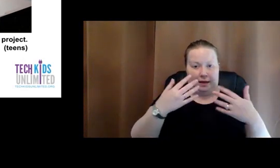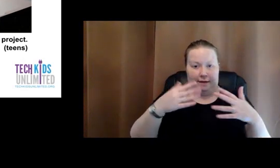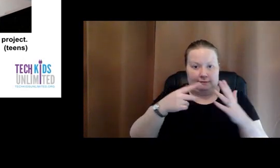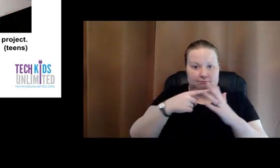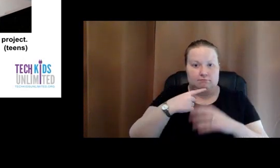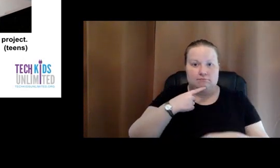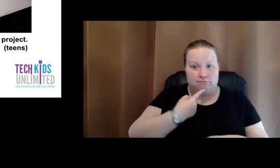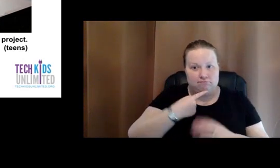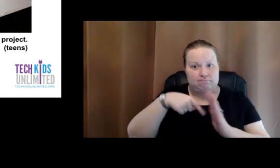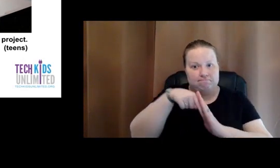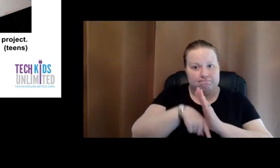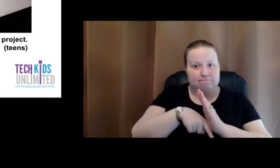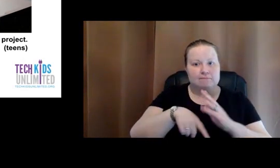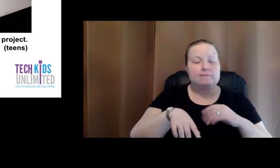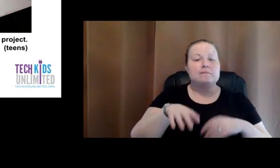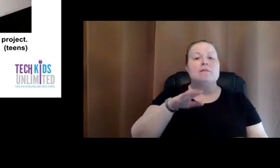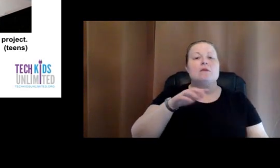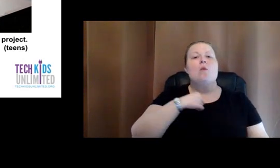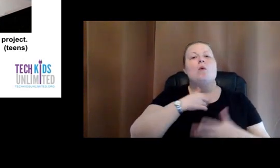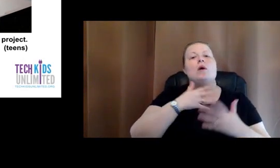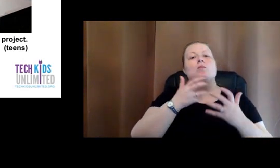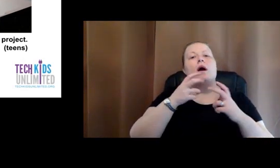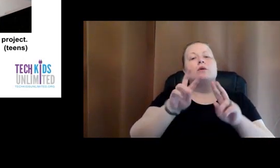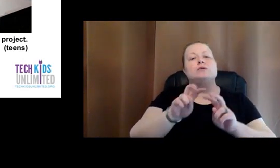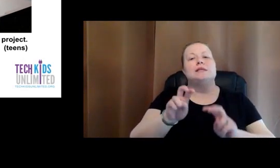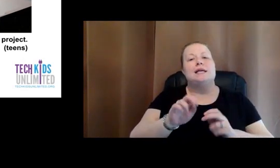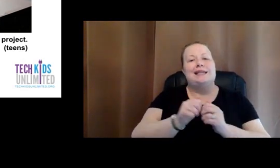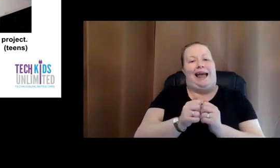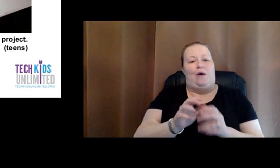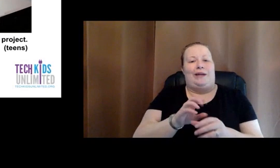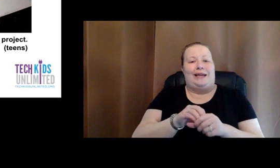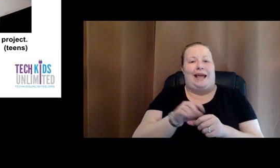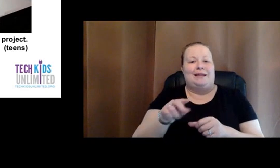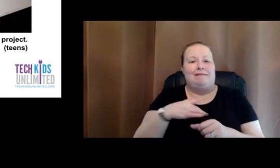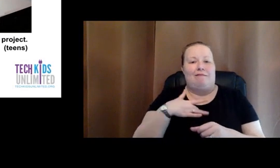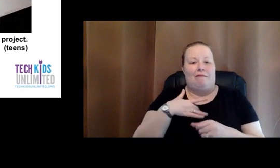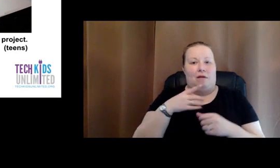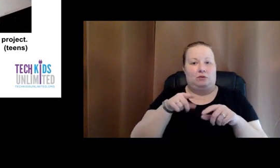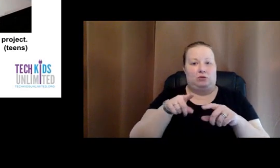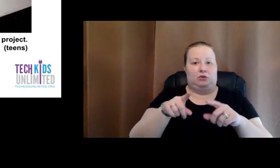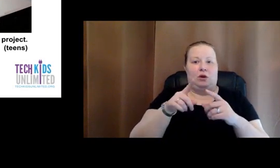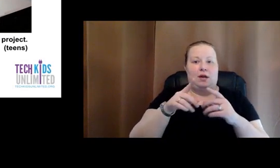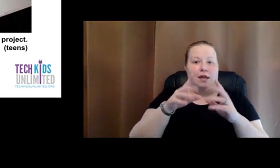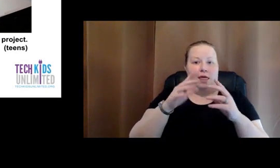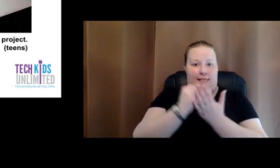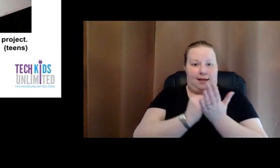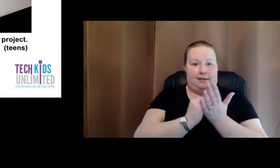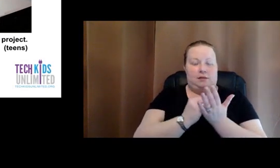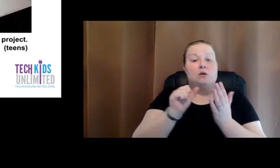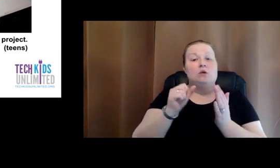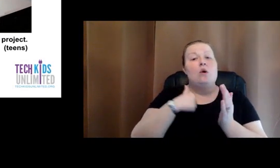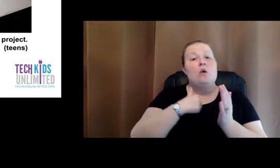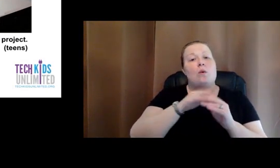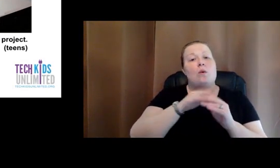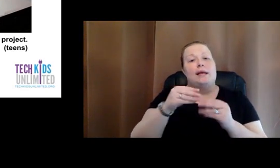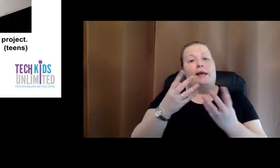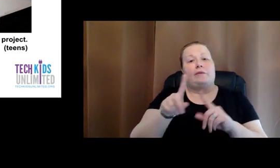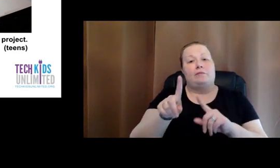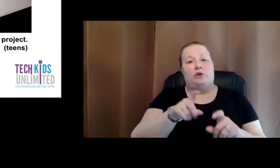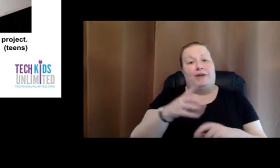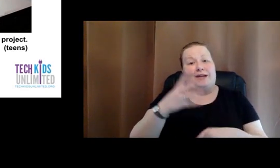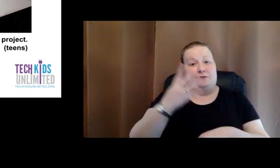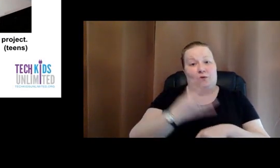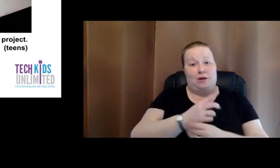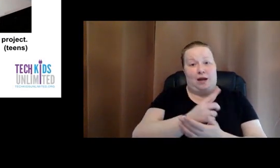We wanted to assess how engaged they felt during a lesson, and to do this, we gave them surveys 4 times a week. We really did,